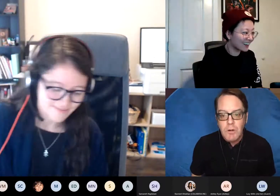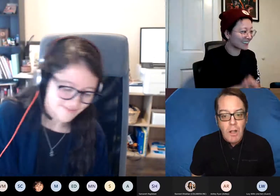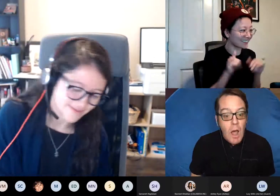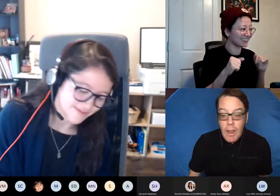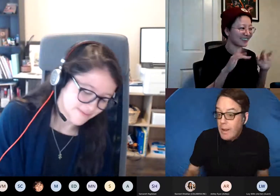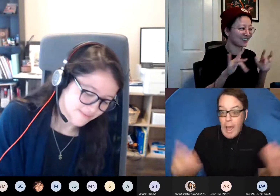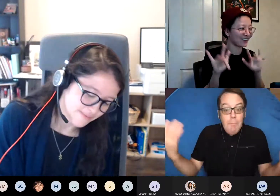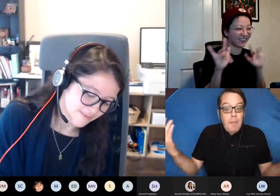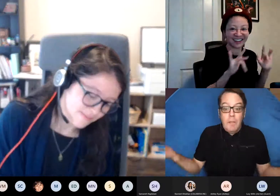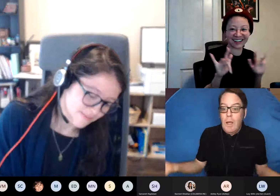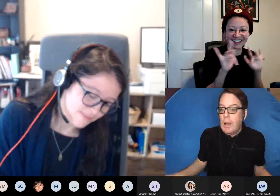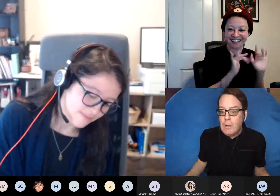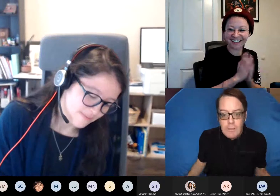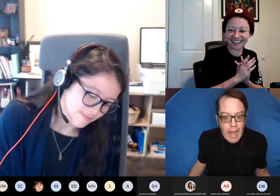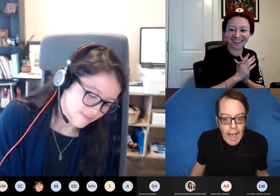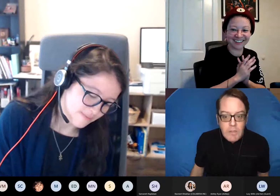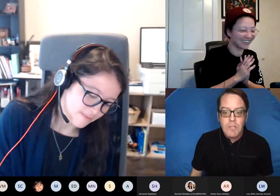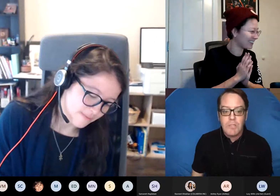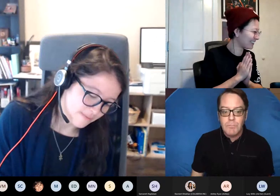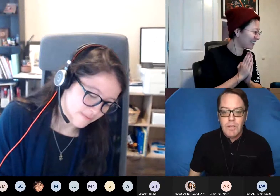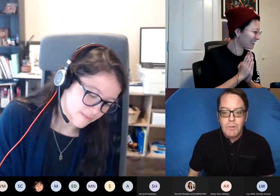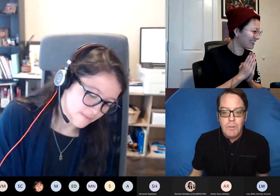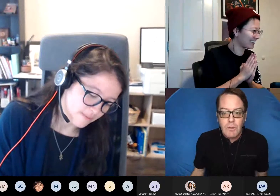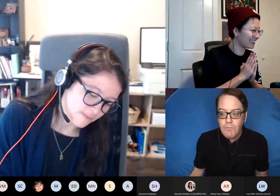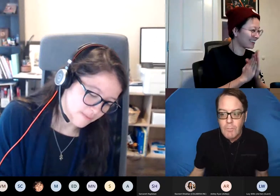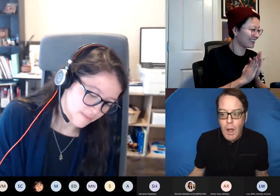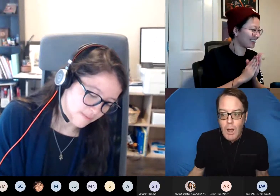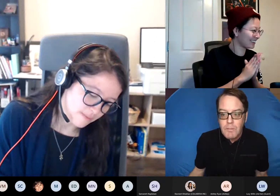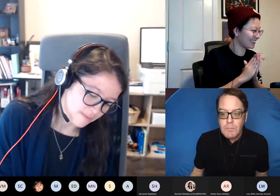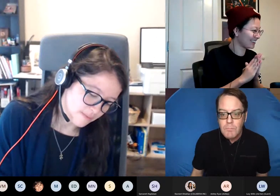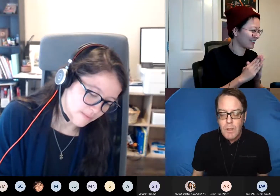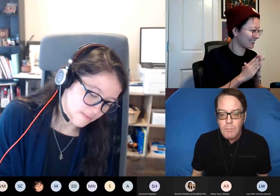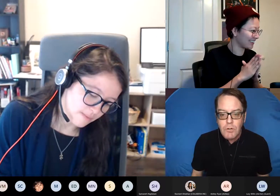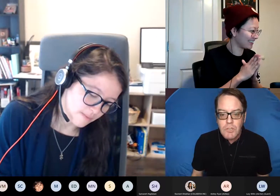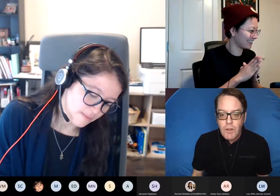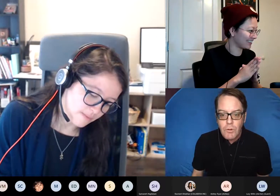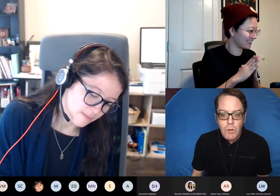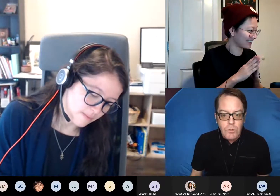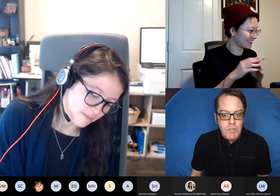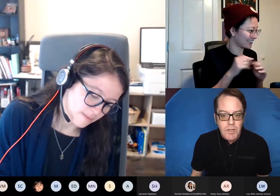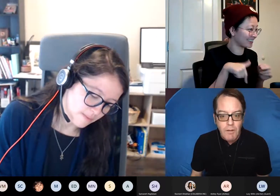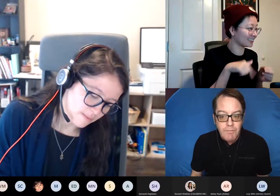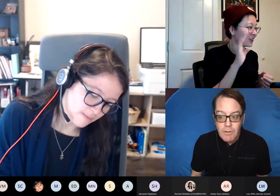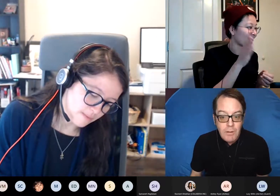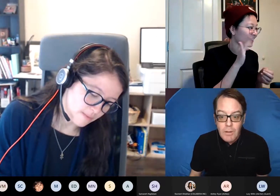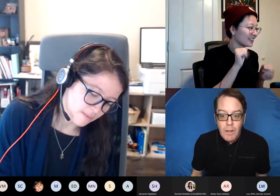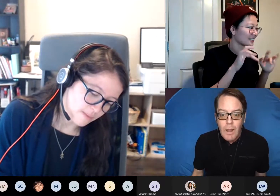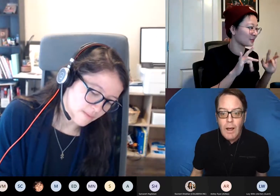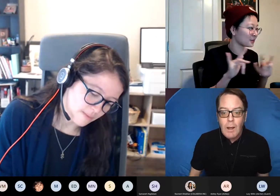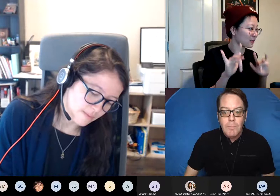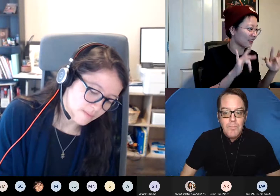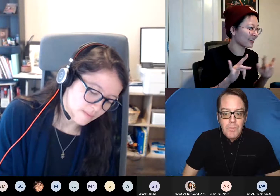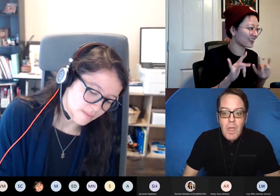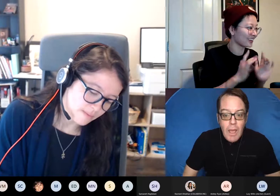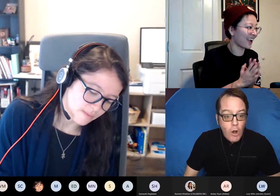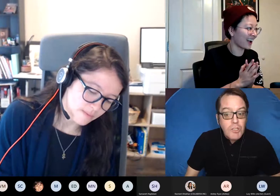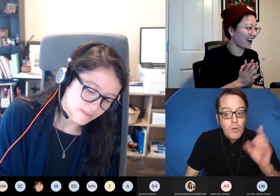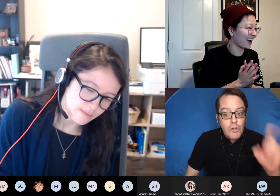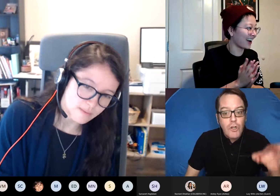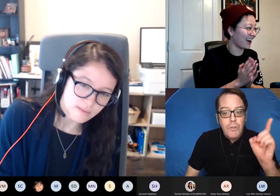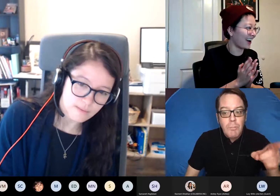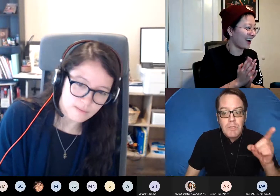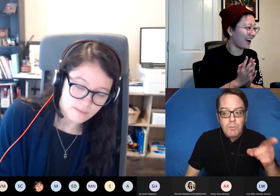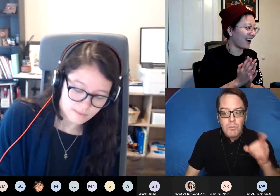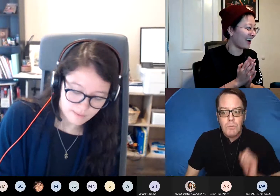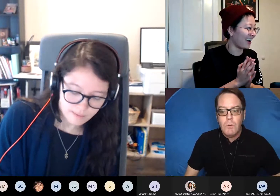as possible. Hey, I'd be glad to speak with your this young person that you know who is deaf, and